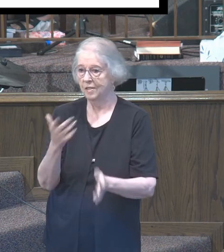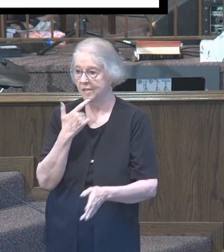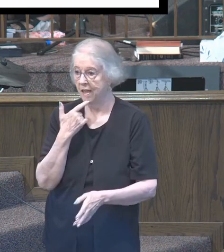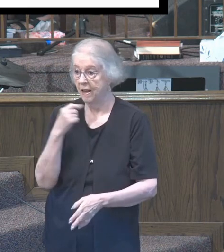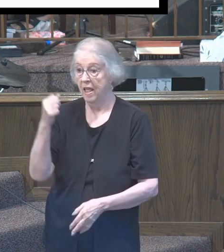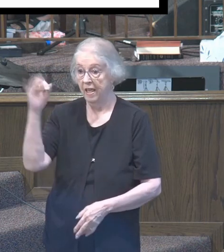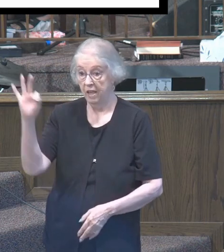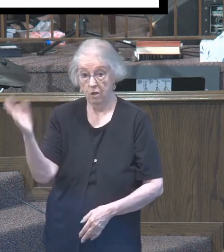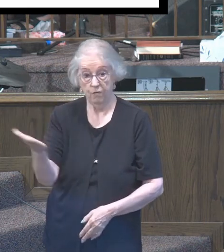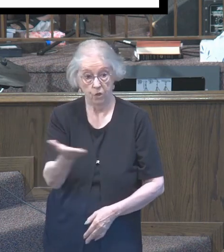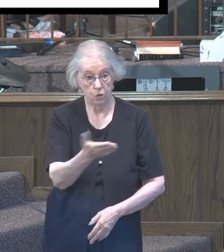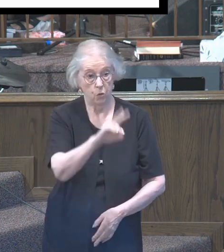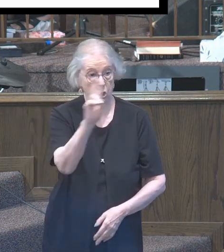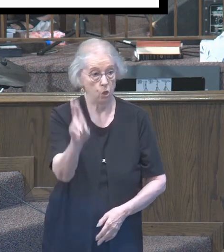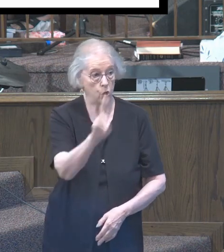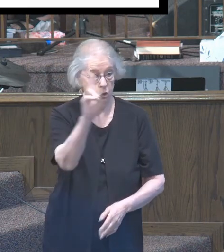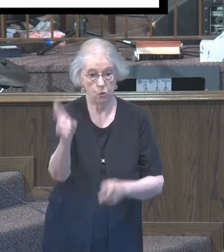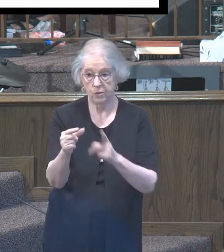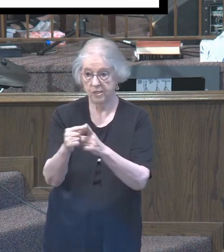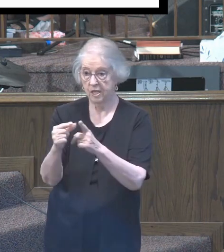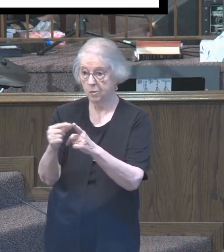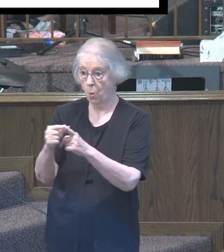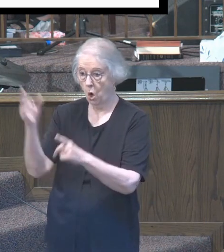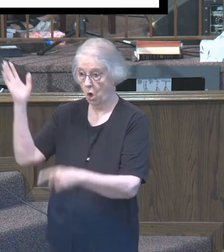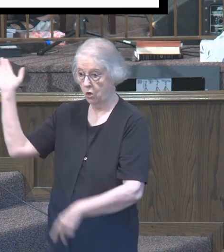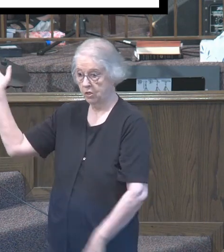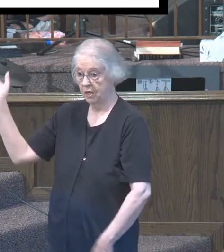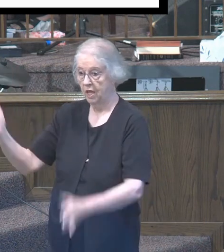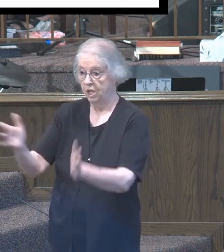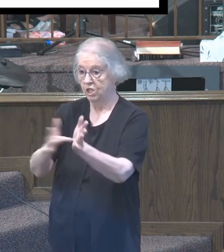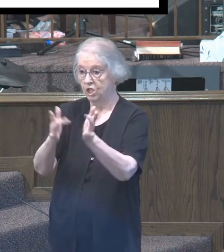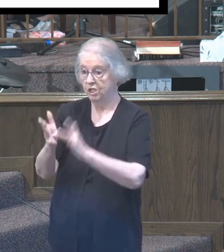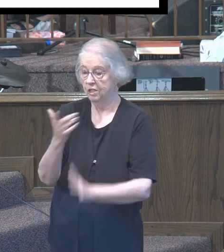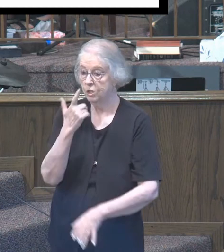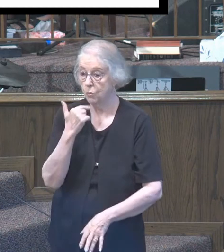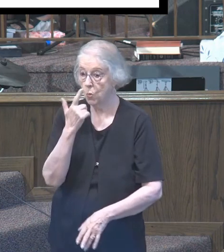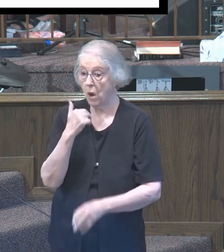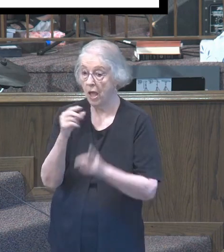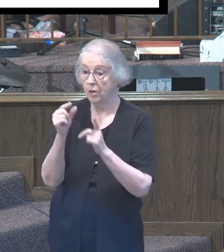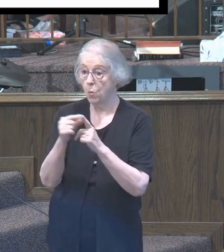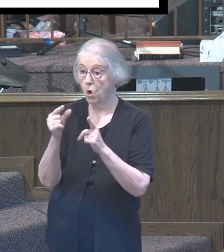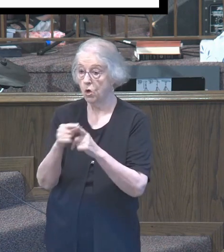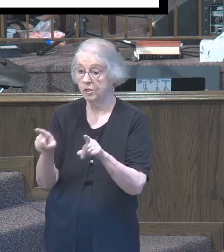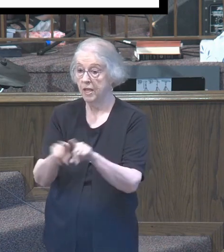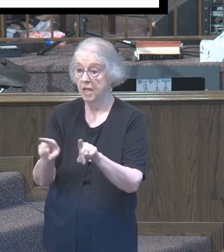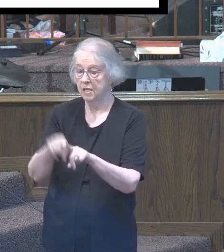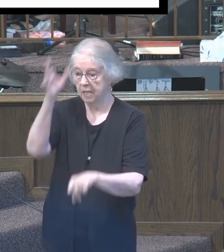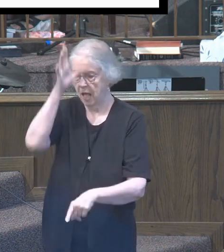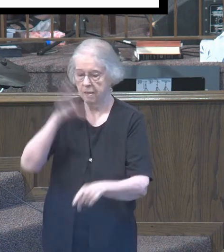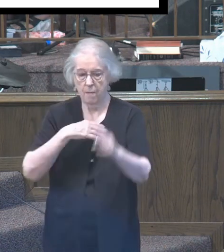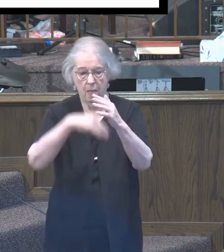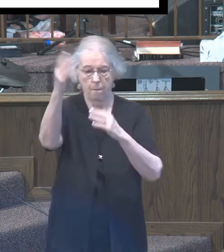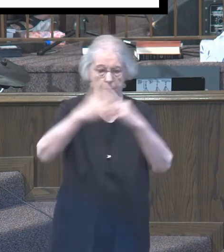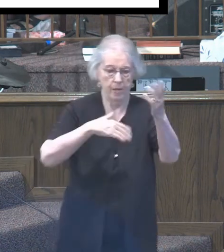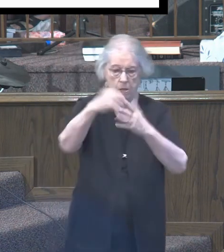into your life, you are like a smart carpenter who built his house on solid rock. Rain poured